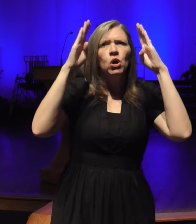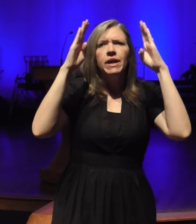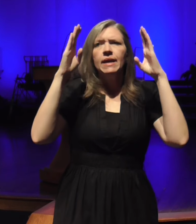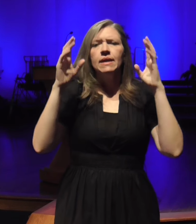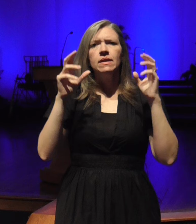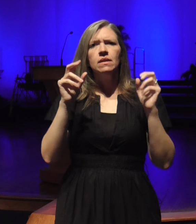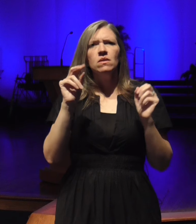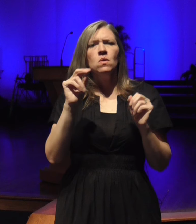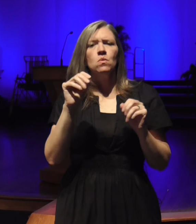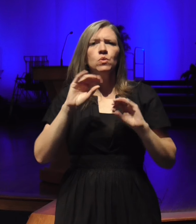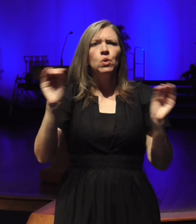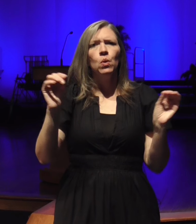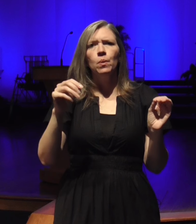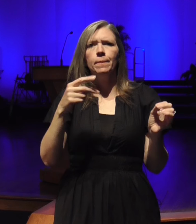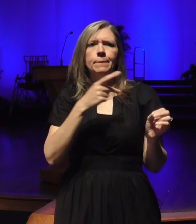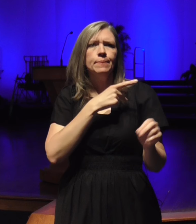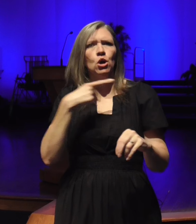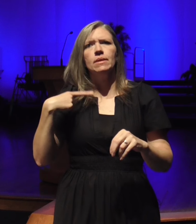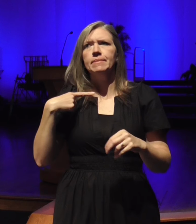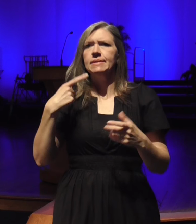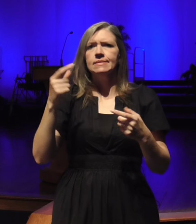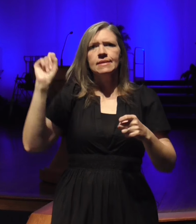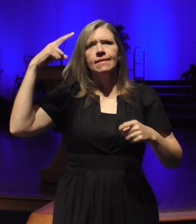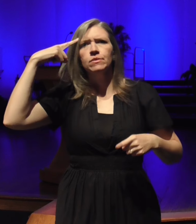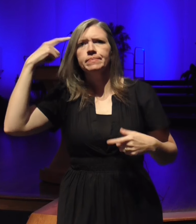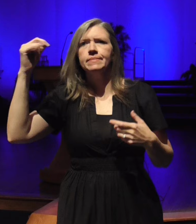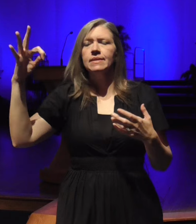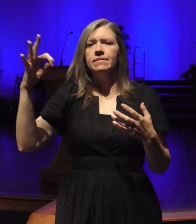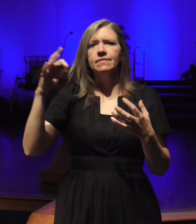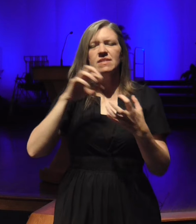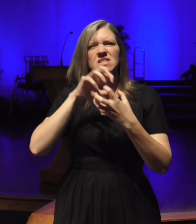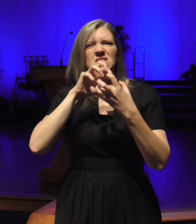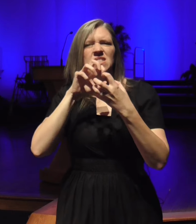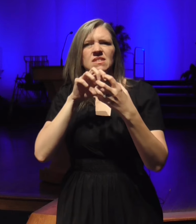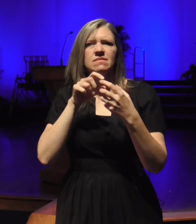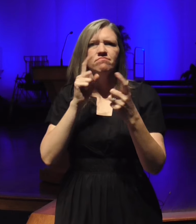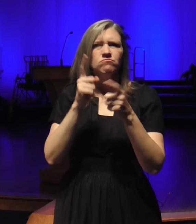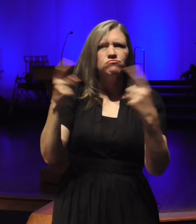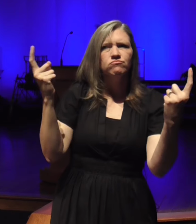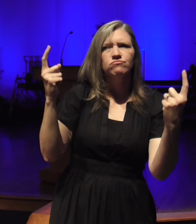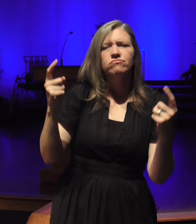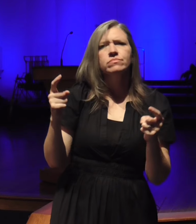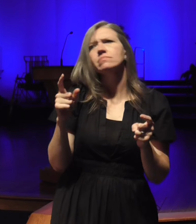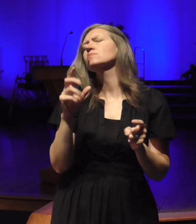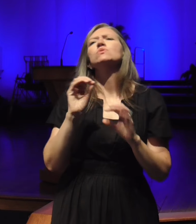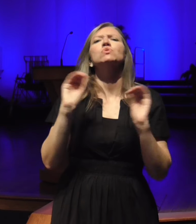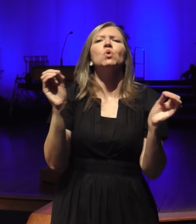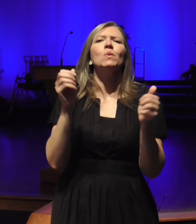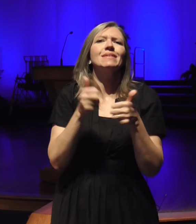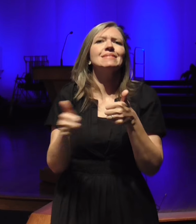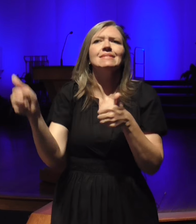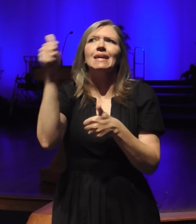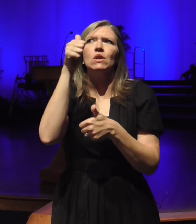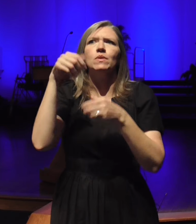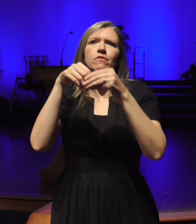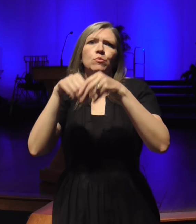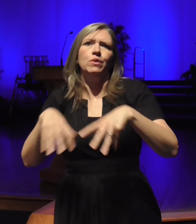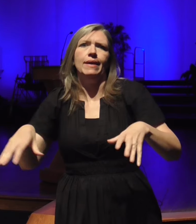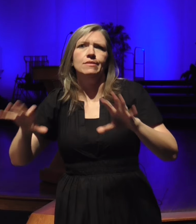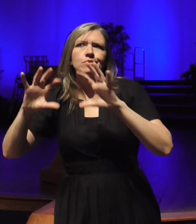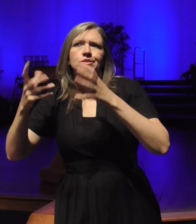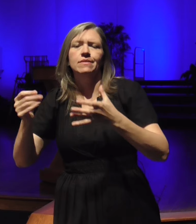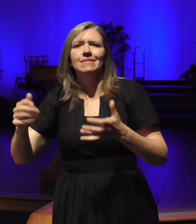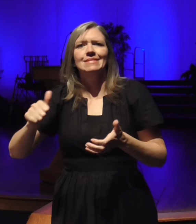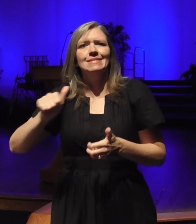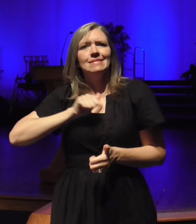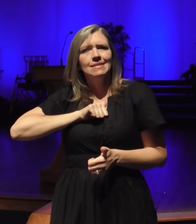is around me? Not a tyranny of worry, not a parliament of